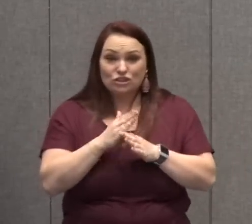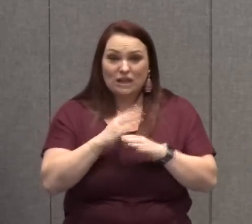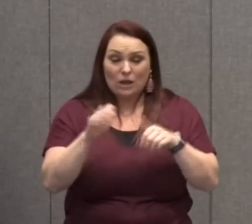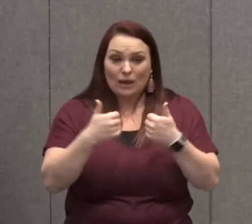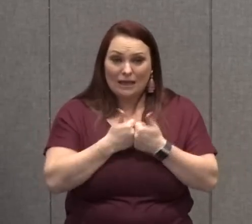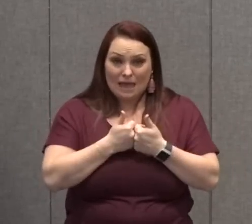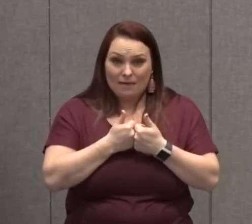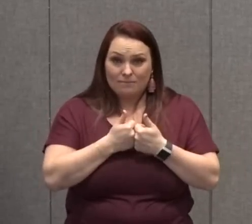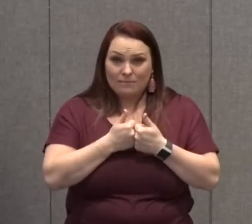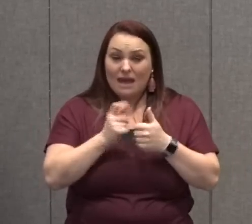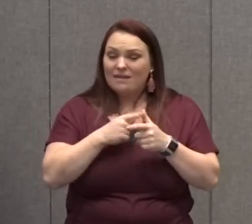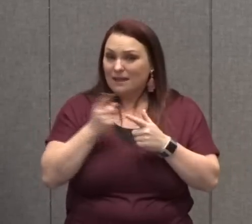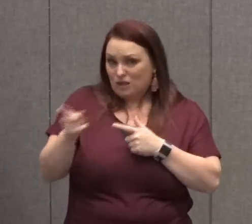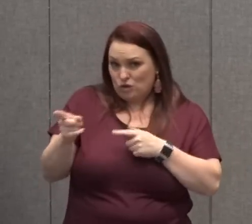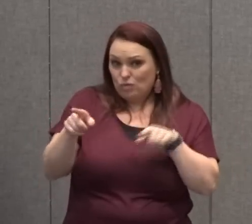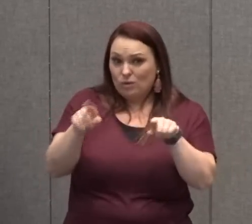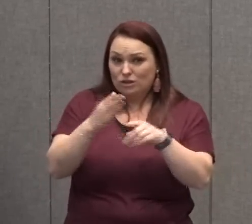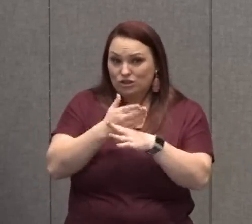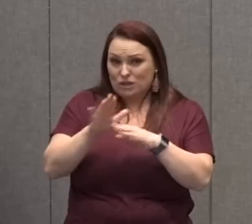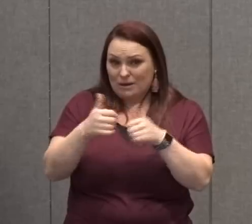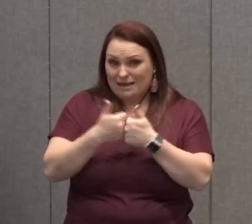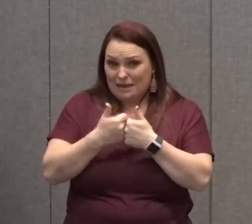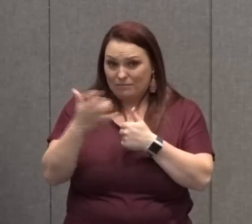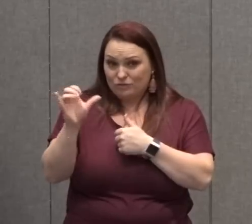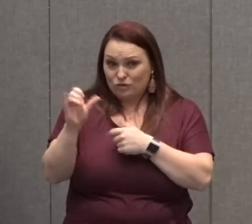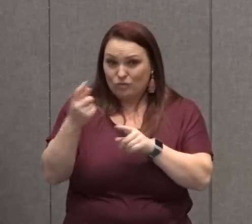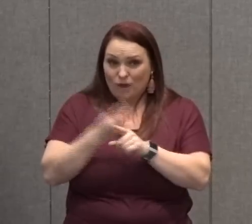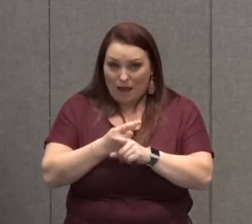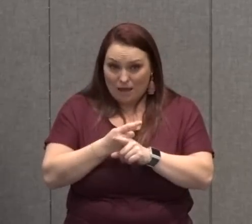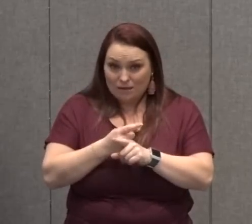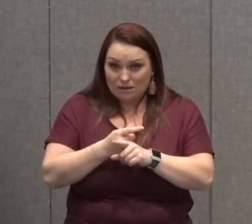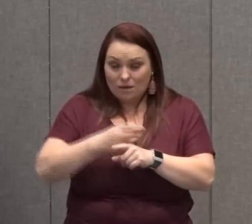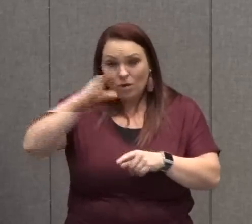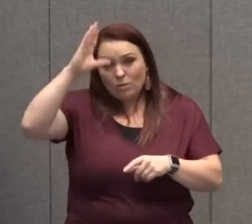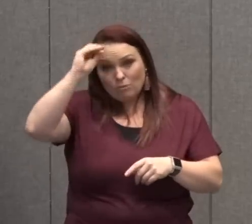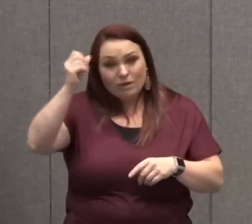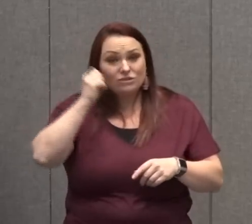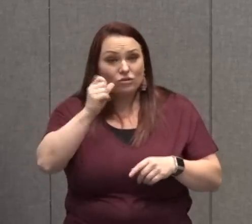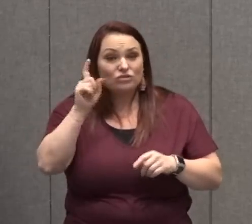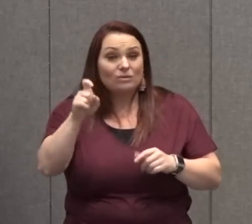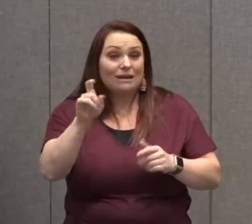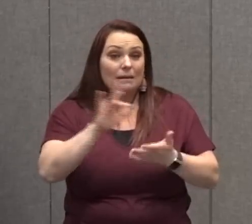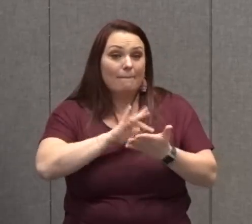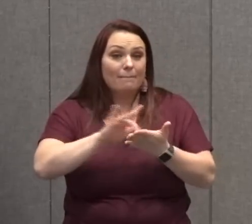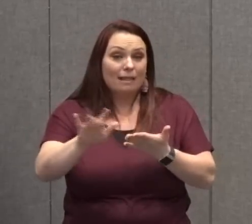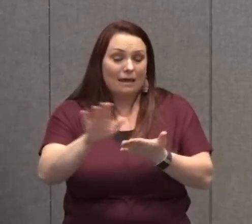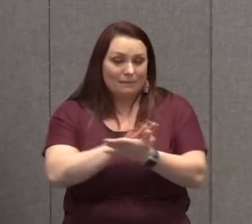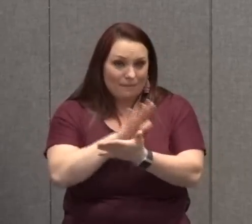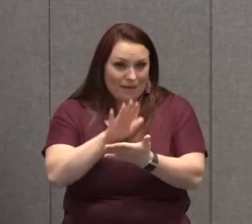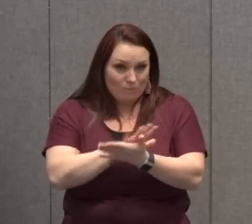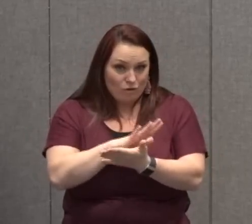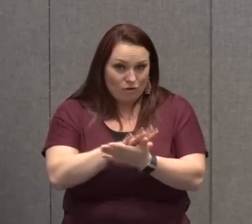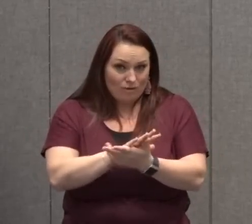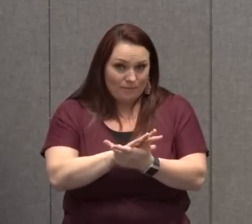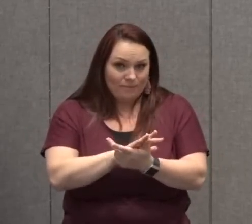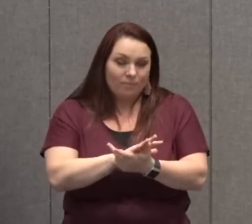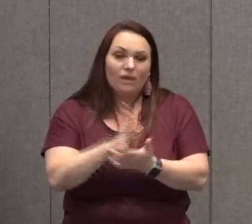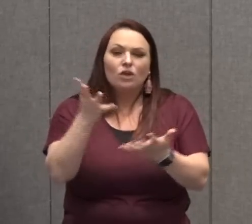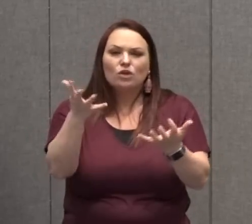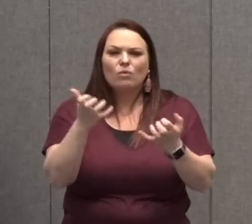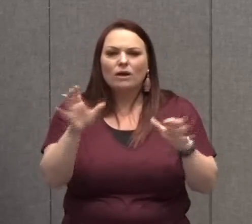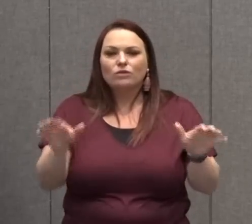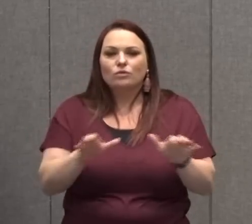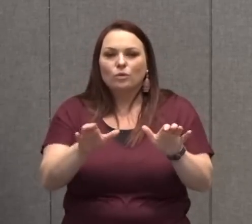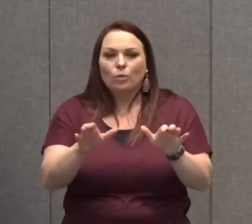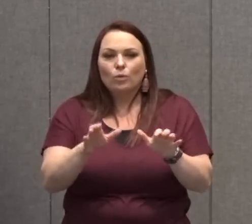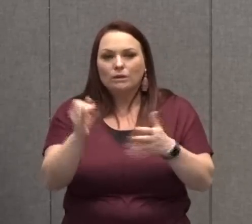you as well will share one correct correct okay so boys and girls if you have a blank sheet of paper it what you would want to